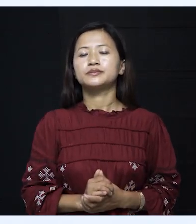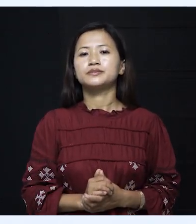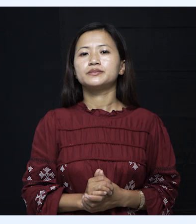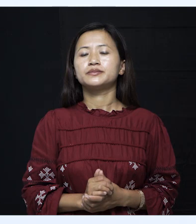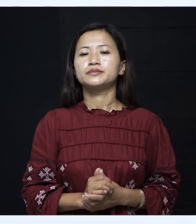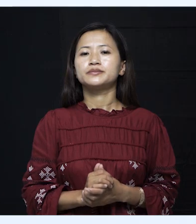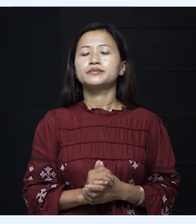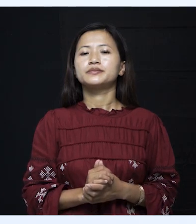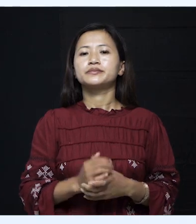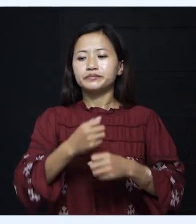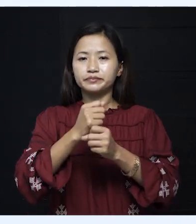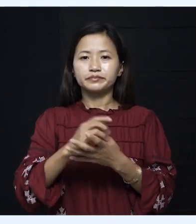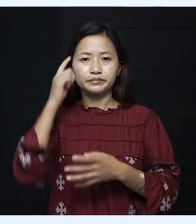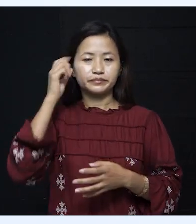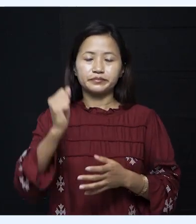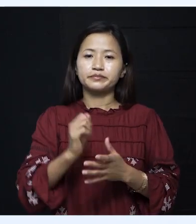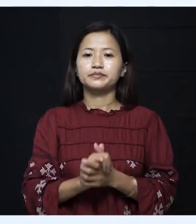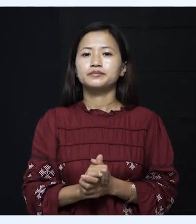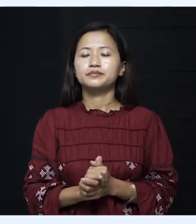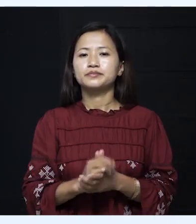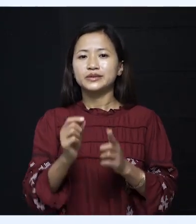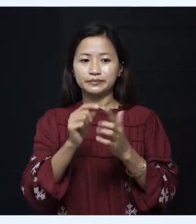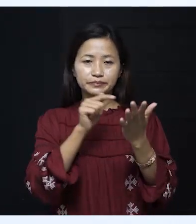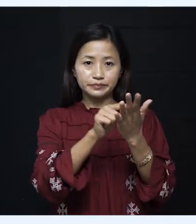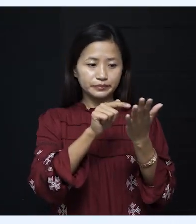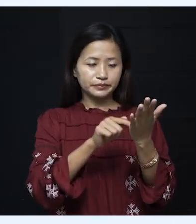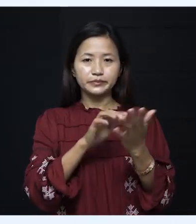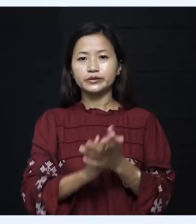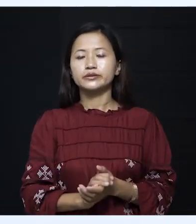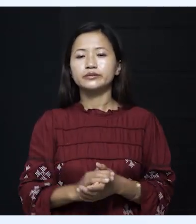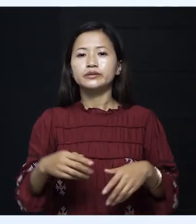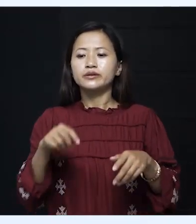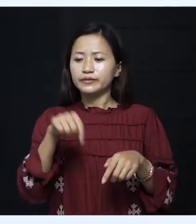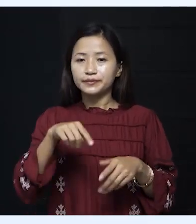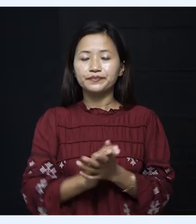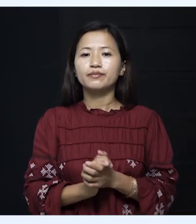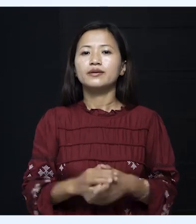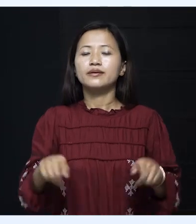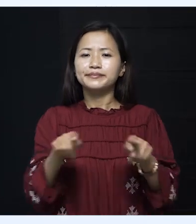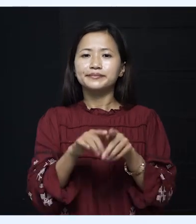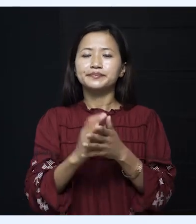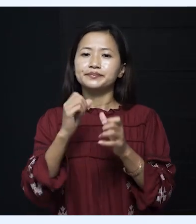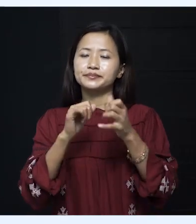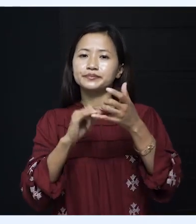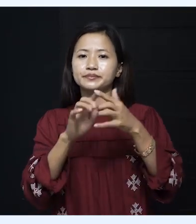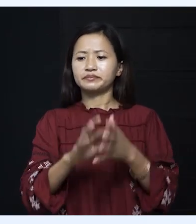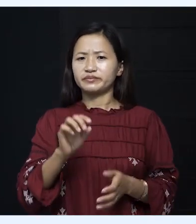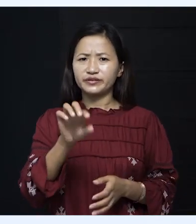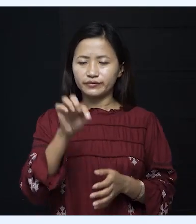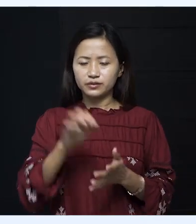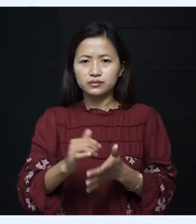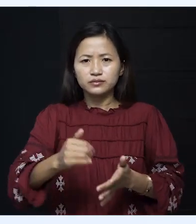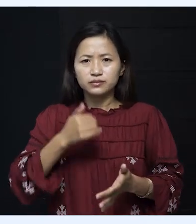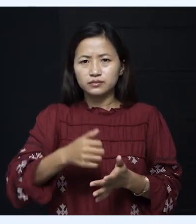rain. We are making, remember, we are making prediction here. And in this case here, you would find yourself